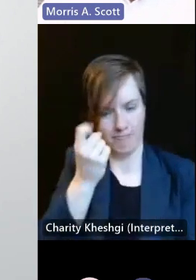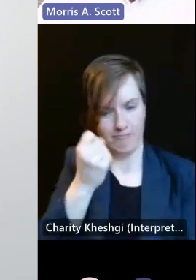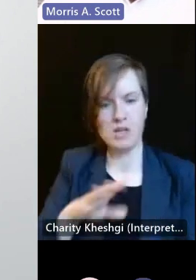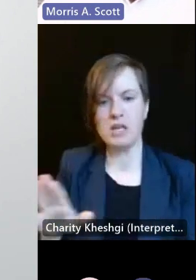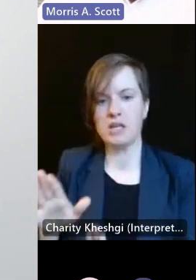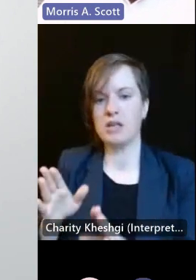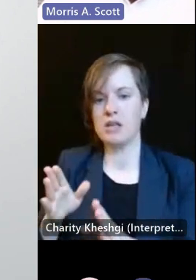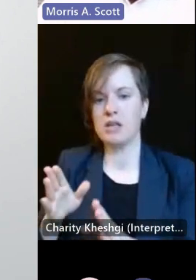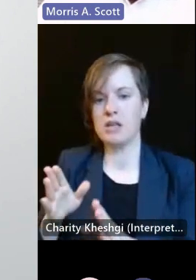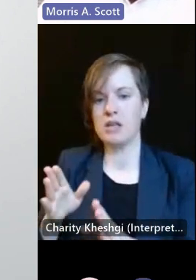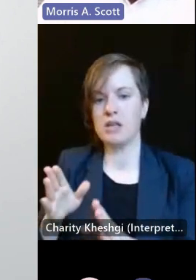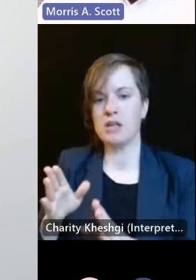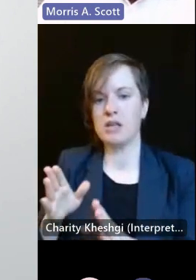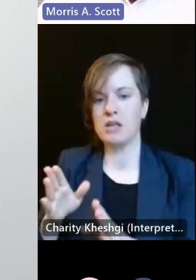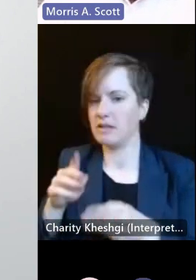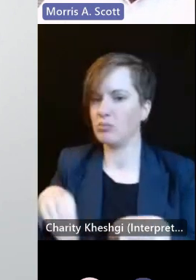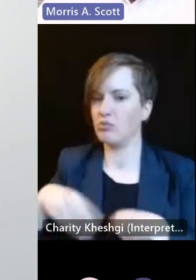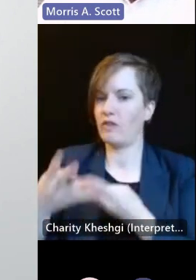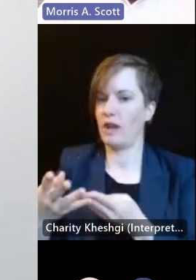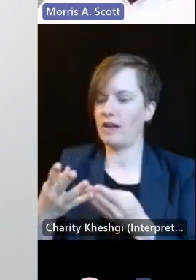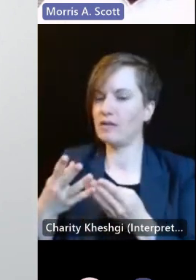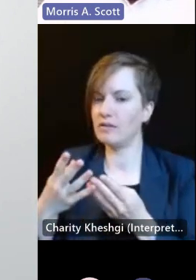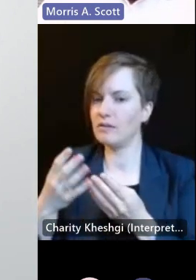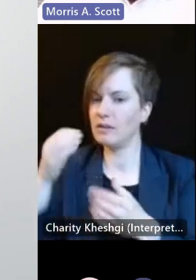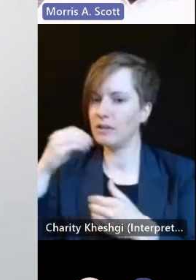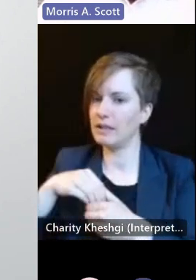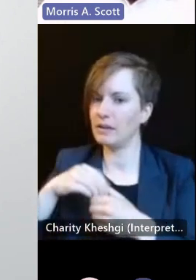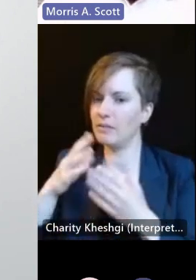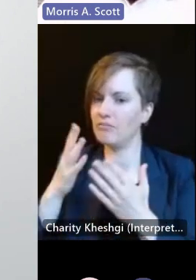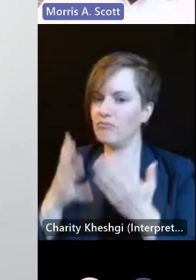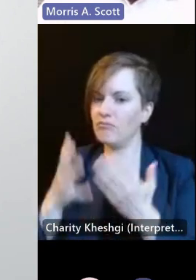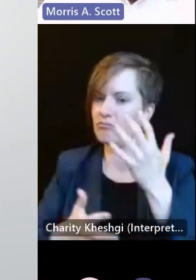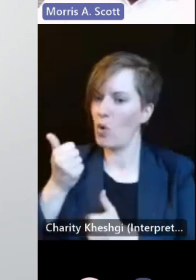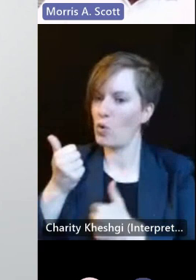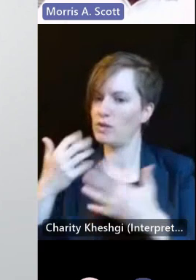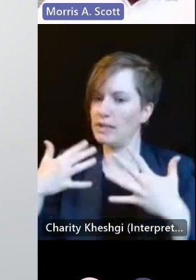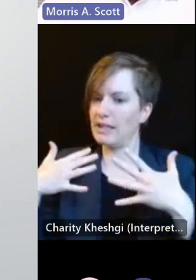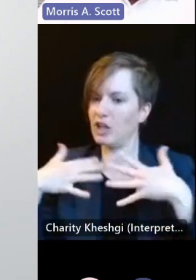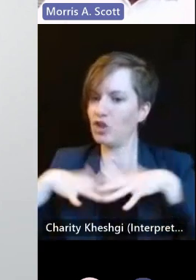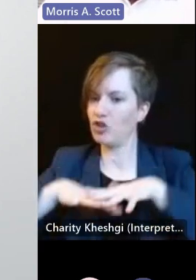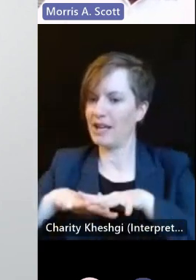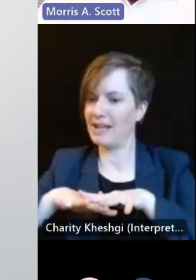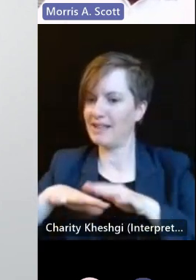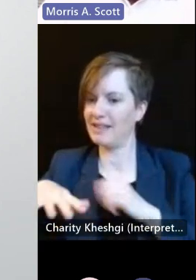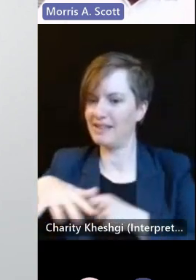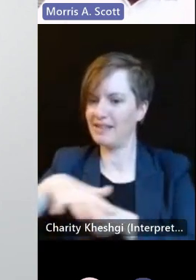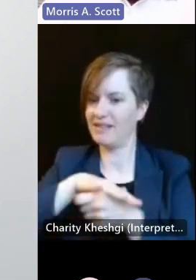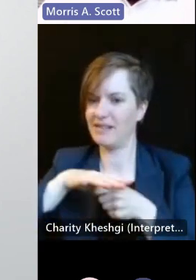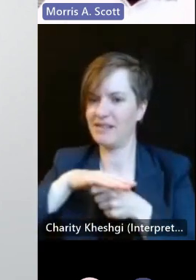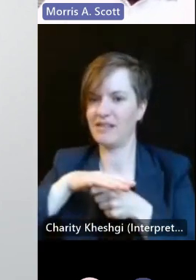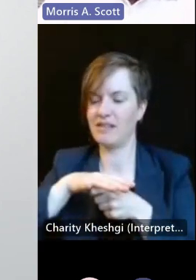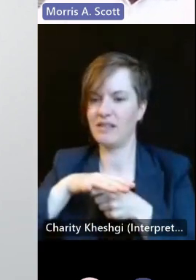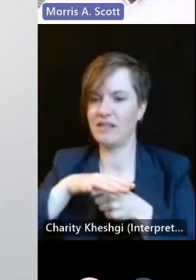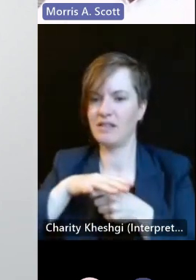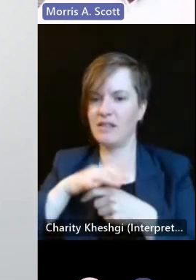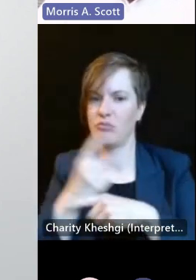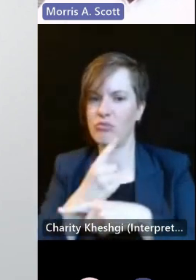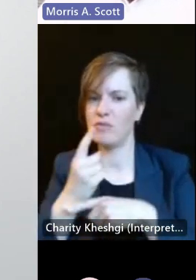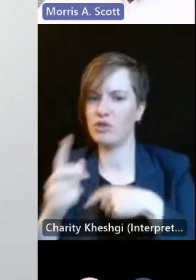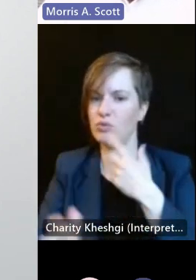provided in the most integrated settings appropriate to meet the needs of the individuals with